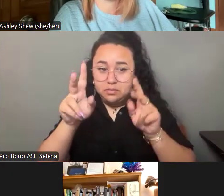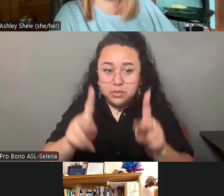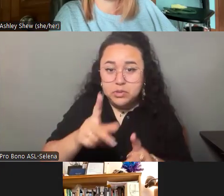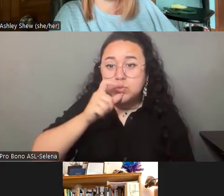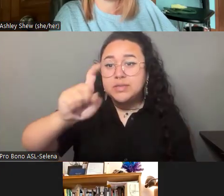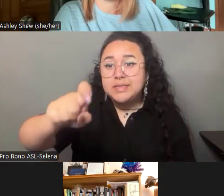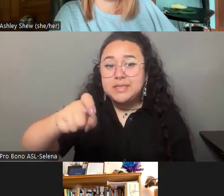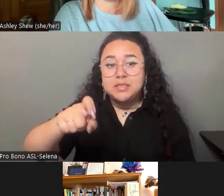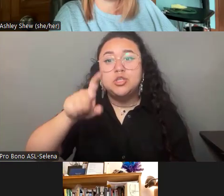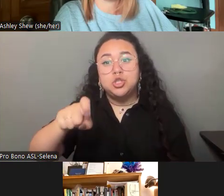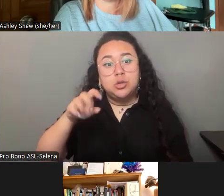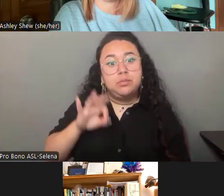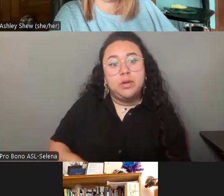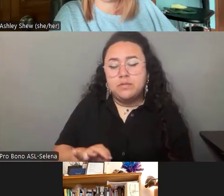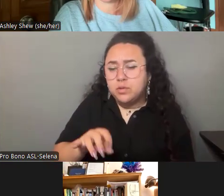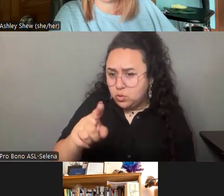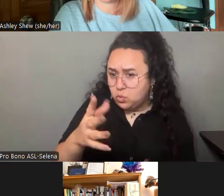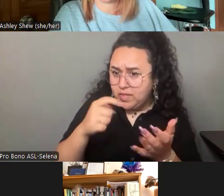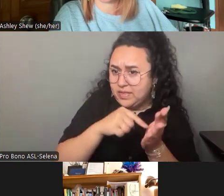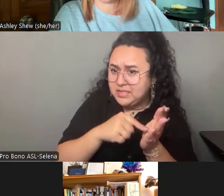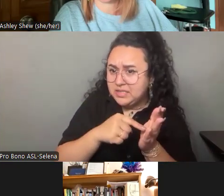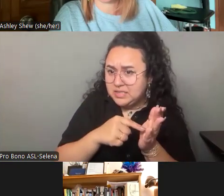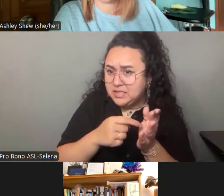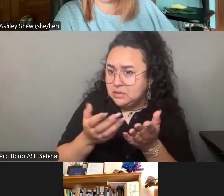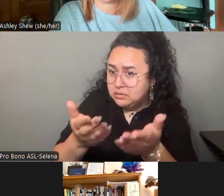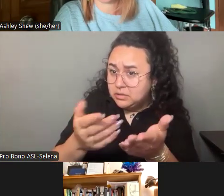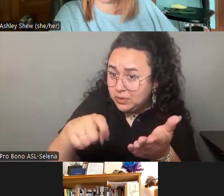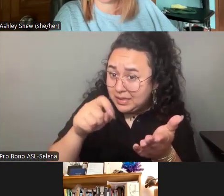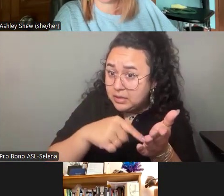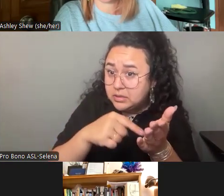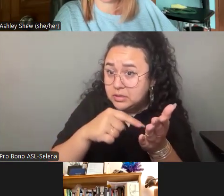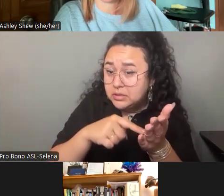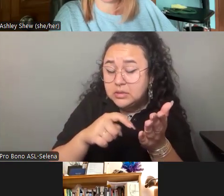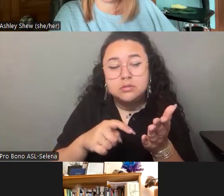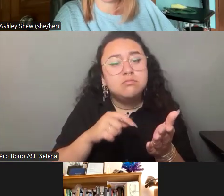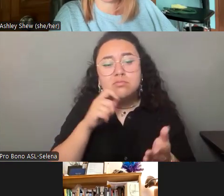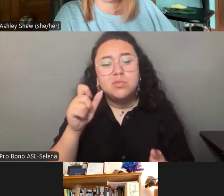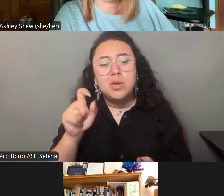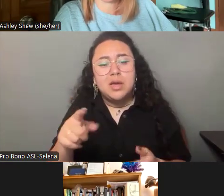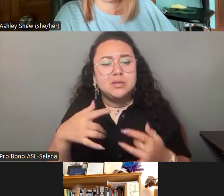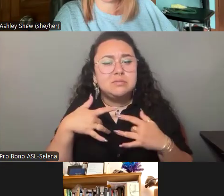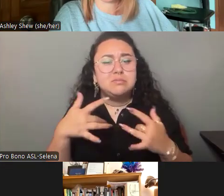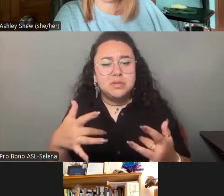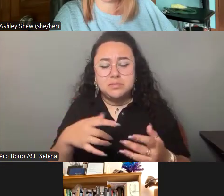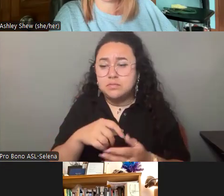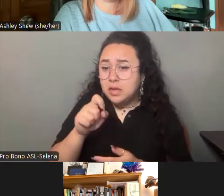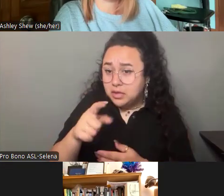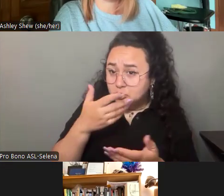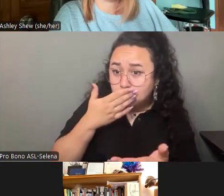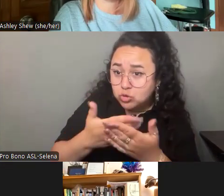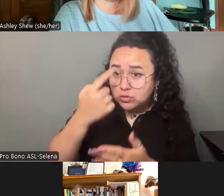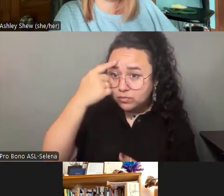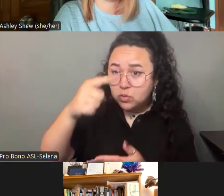whom it is supposed to be made, hey, do you actually want this? Do you actually need this? Is this good for you? What do